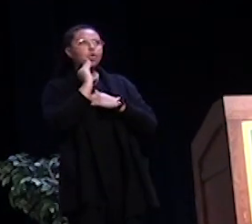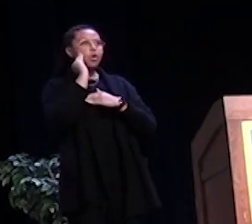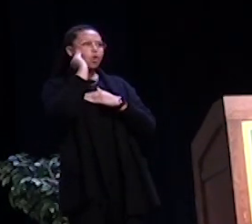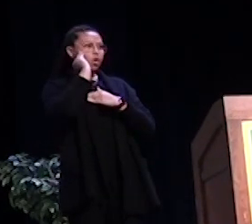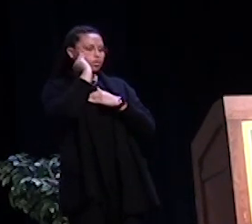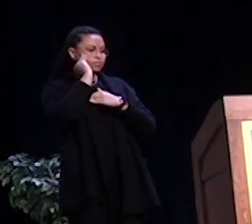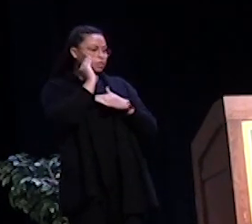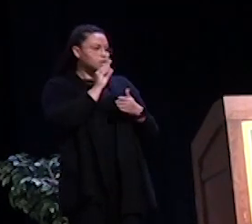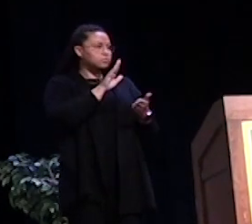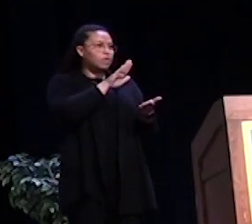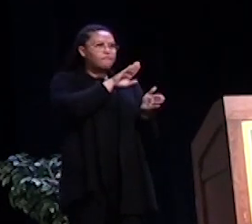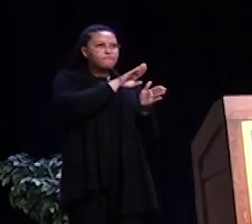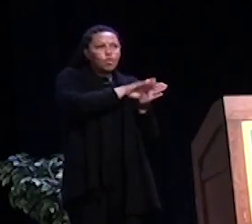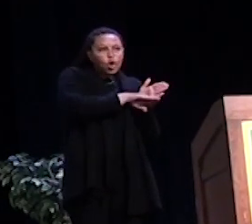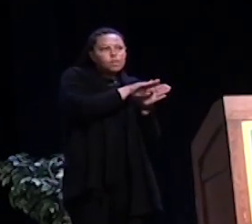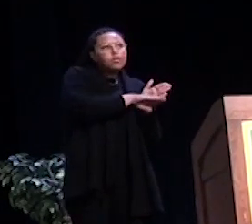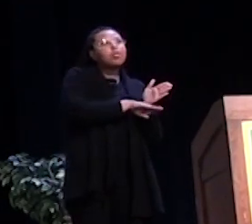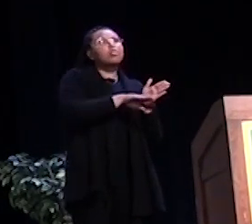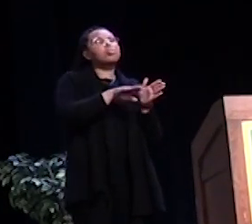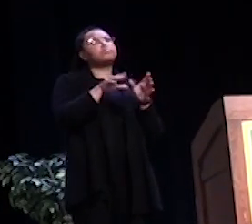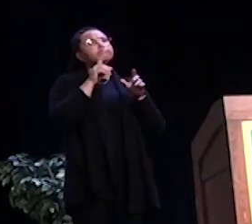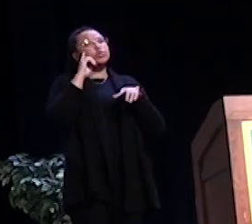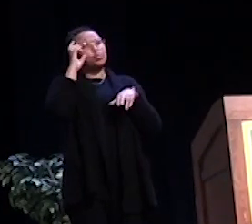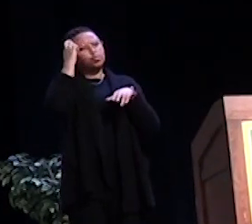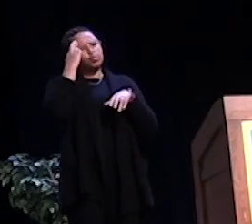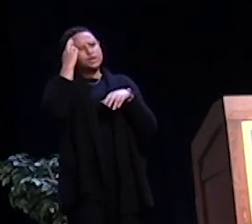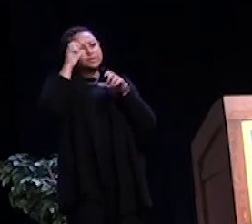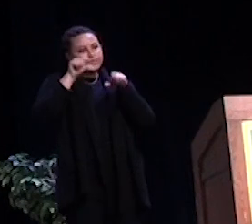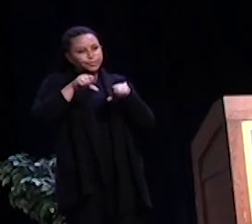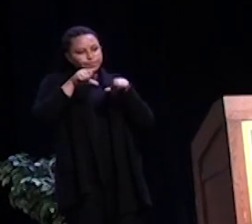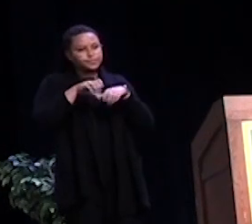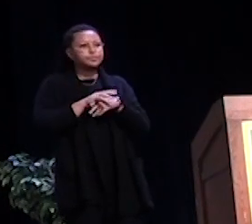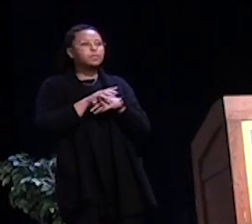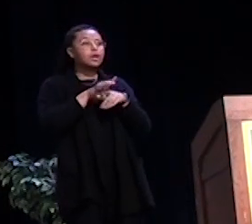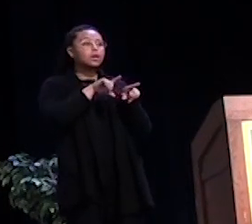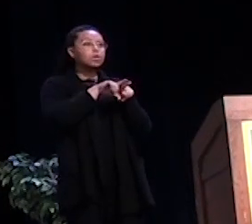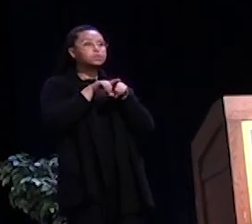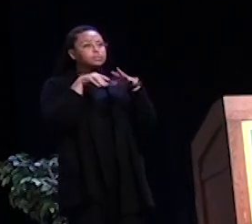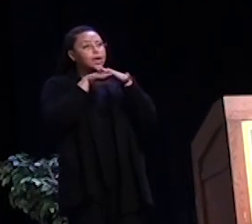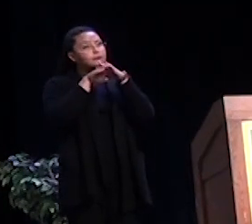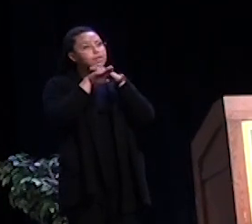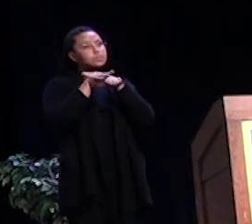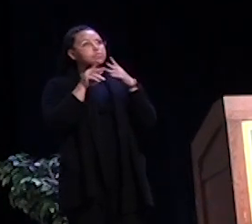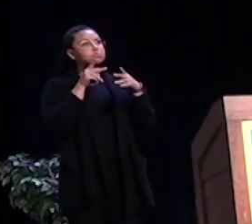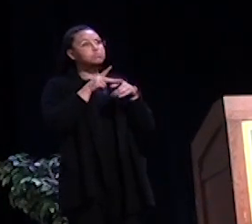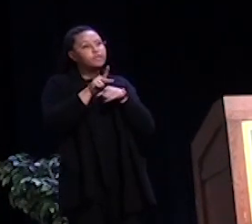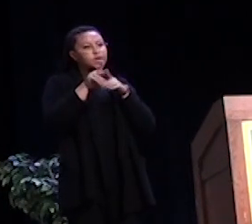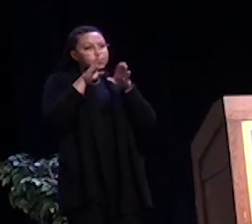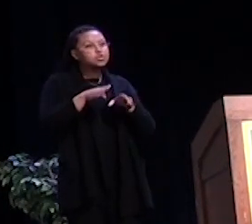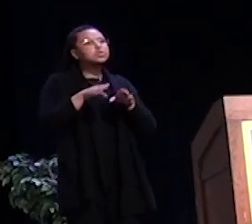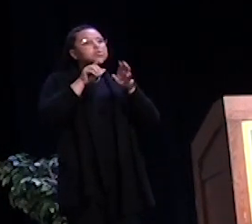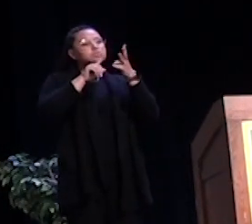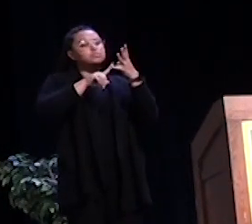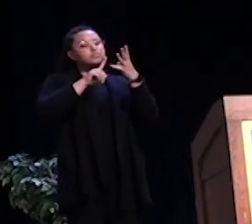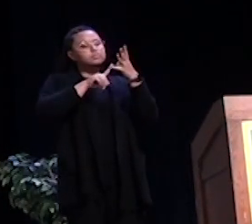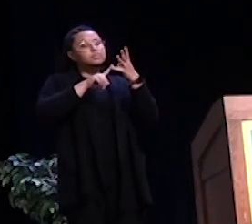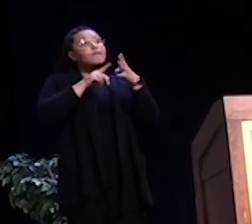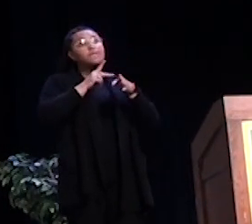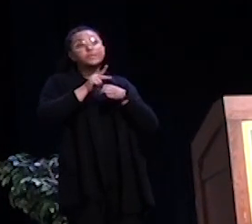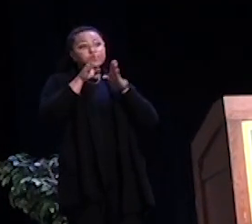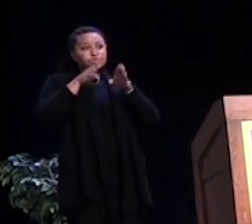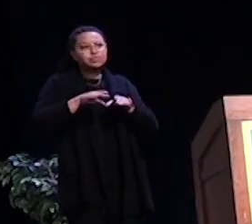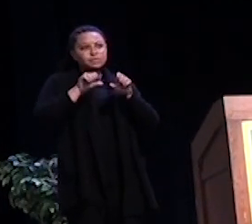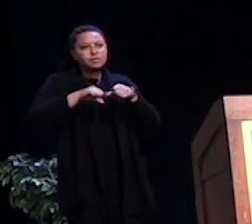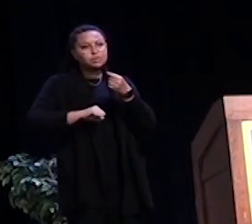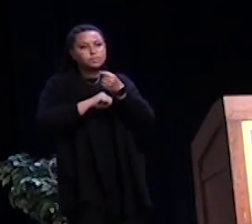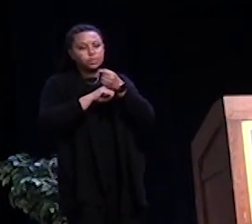that is affordable and reasonable for folks. And the fourth part of that is having access to professionals who can provide actual health support. Well, the fourth part of it is